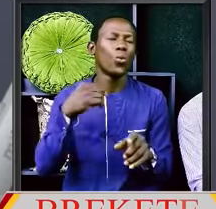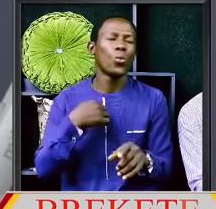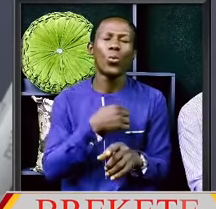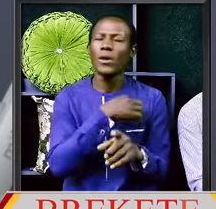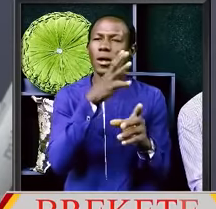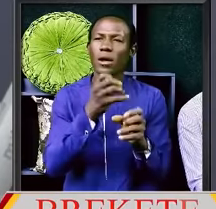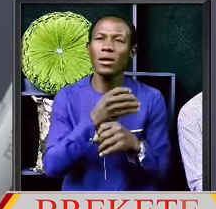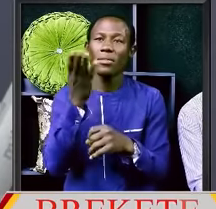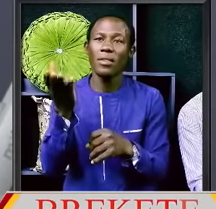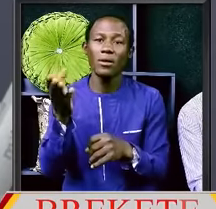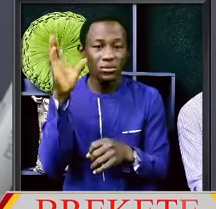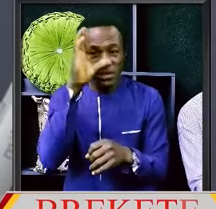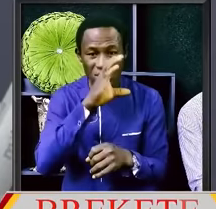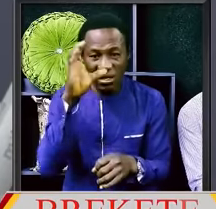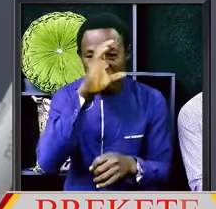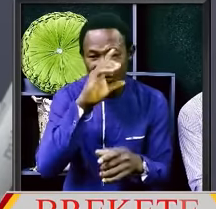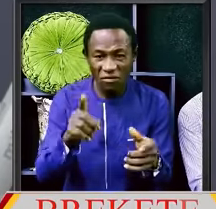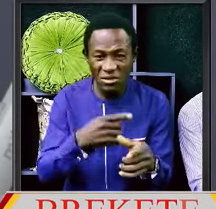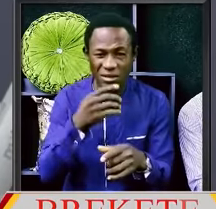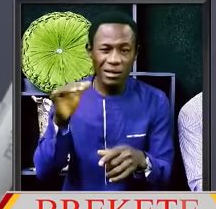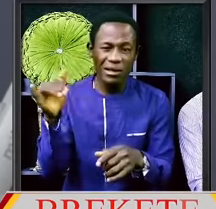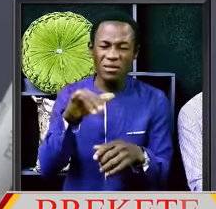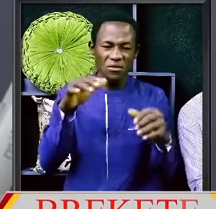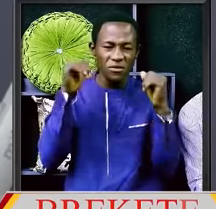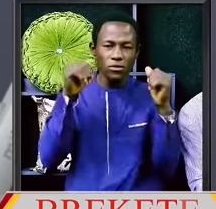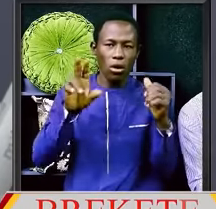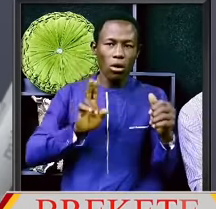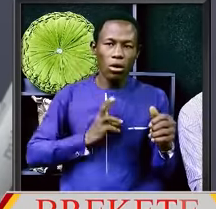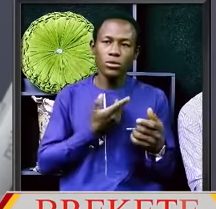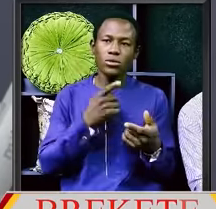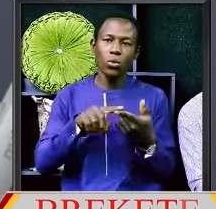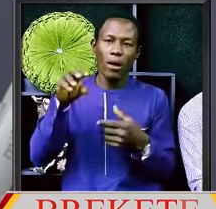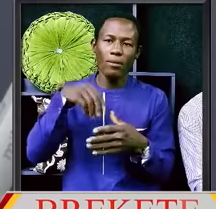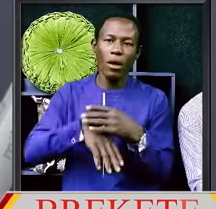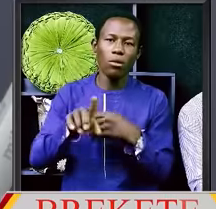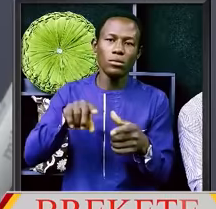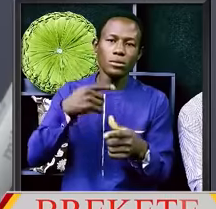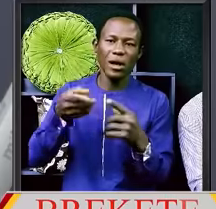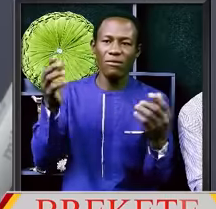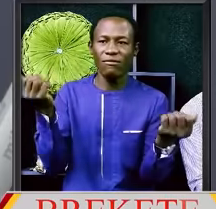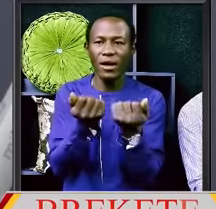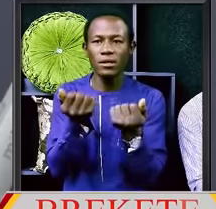You would search for this. First of all, they don't allow us enter until I make trouble for gate.